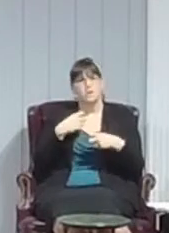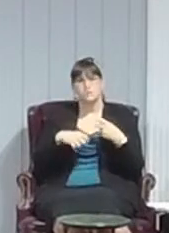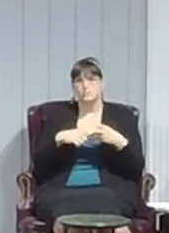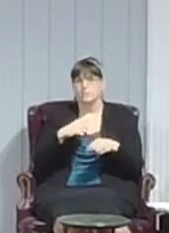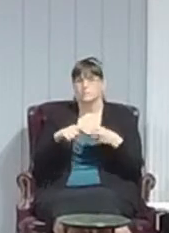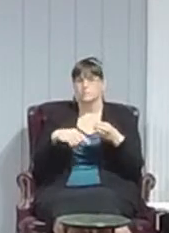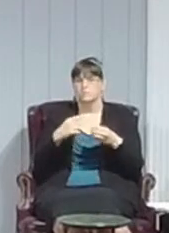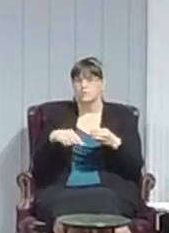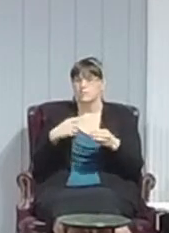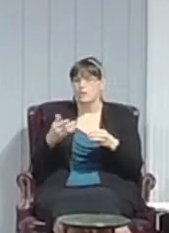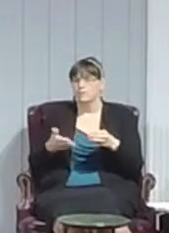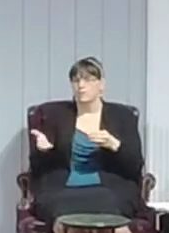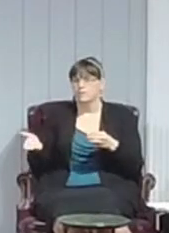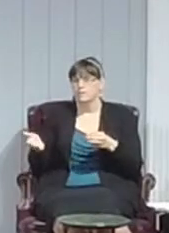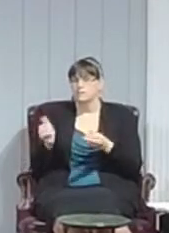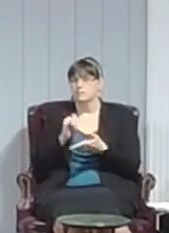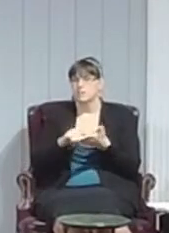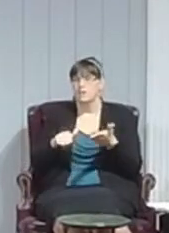things